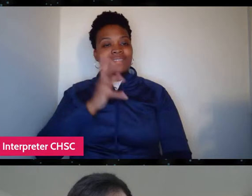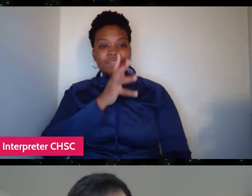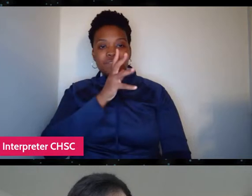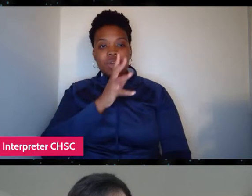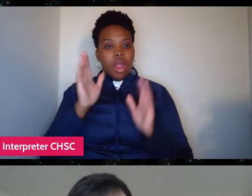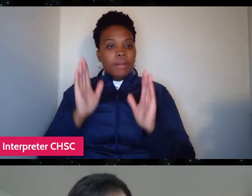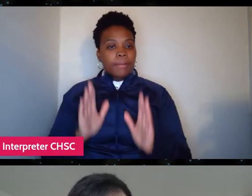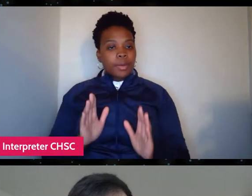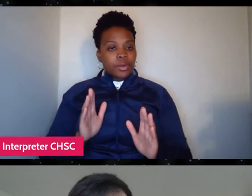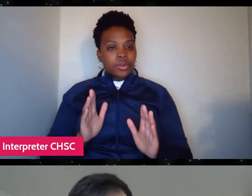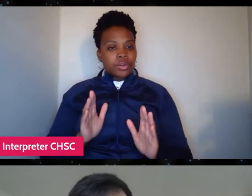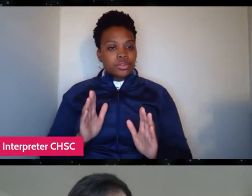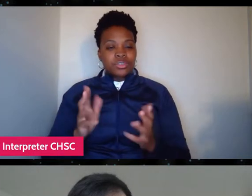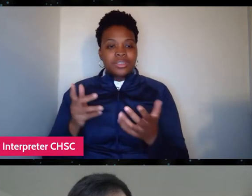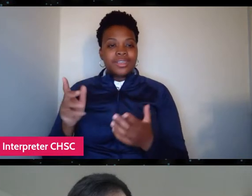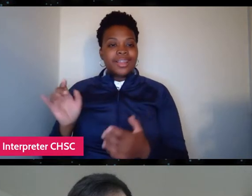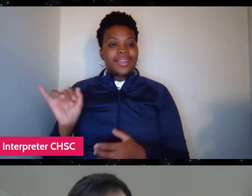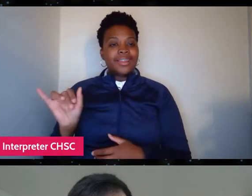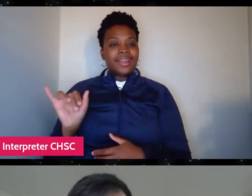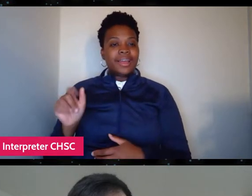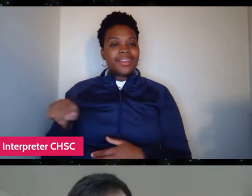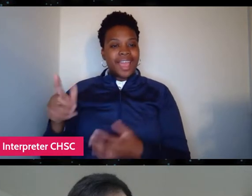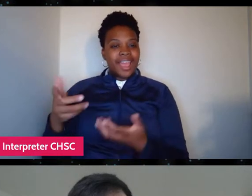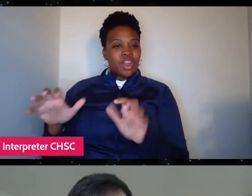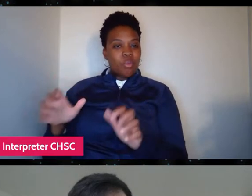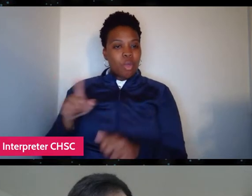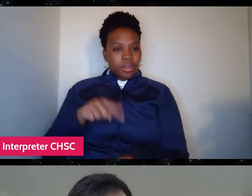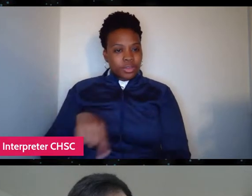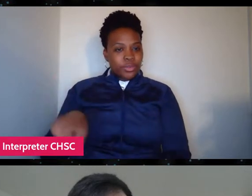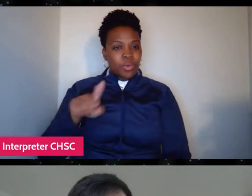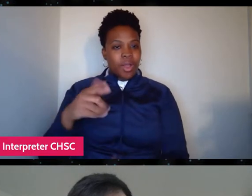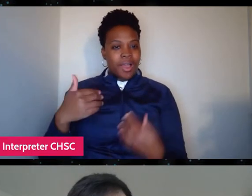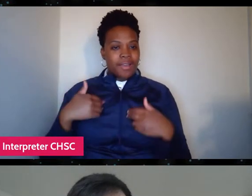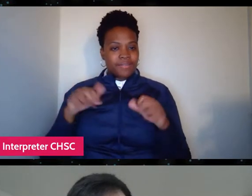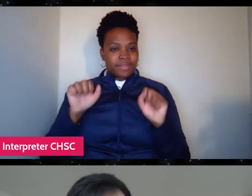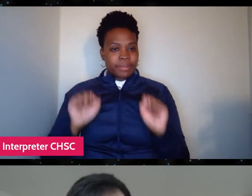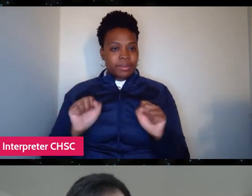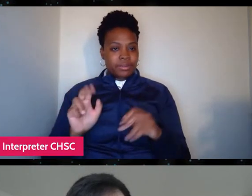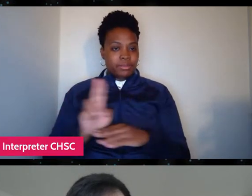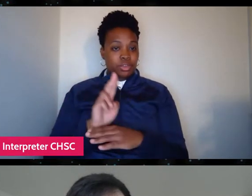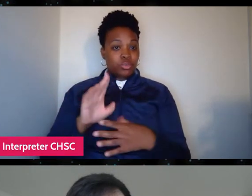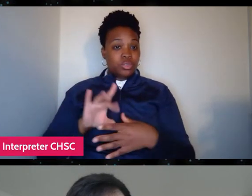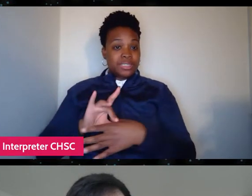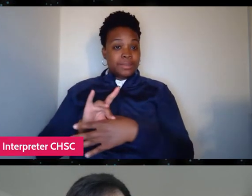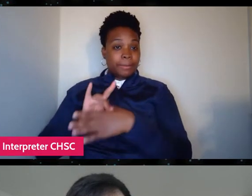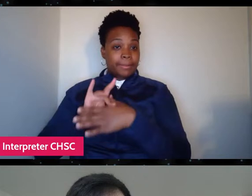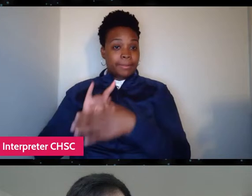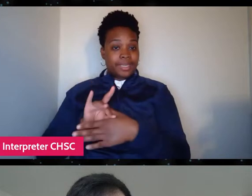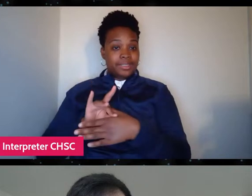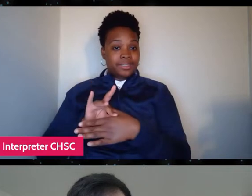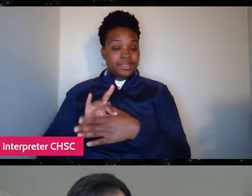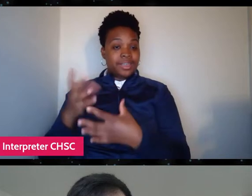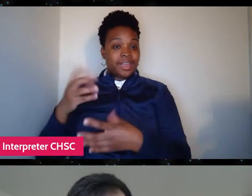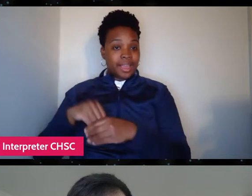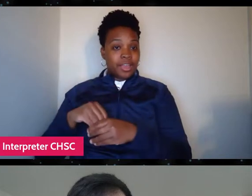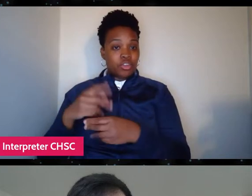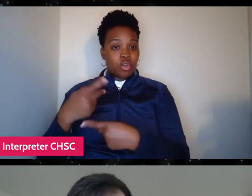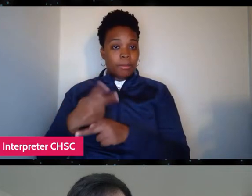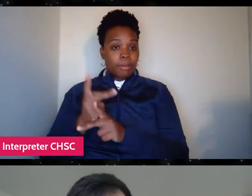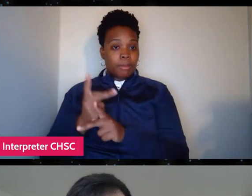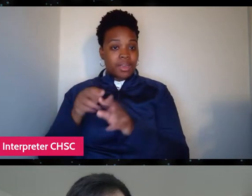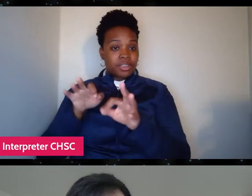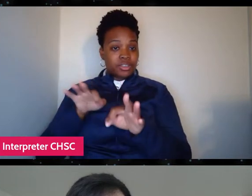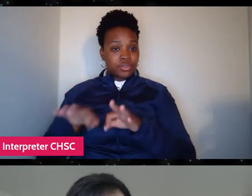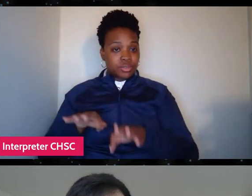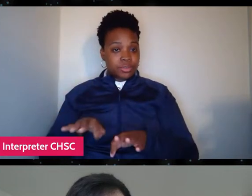whatnot didn't want you guys to have the ability to use meat in your product description.